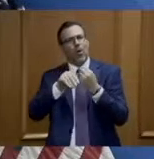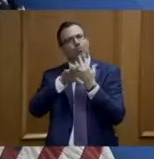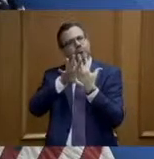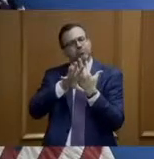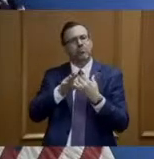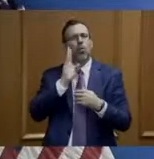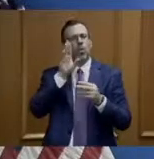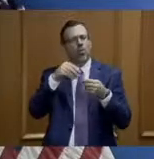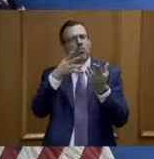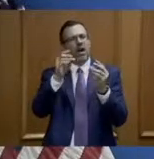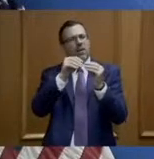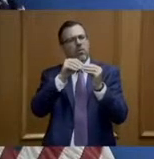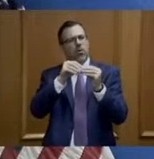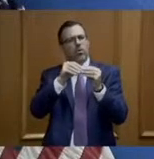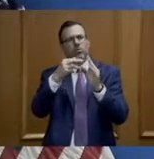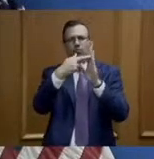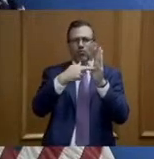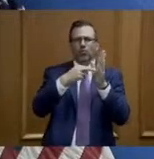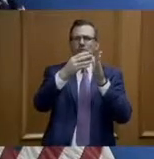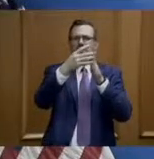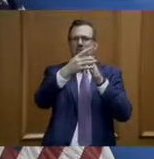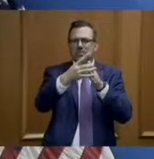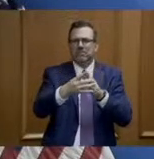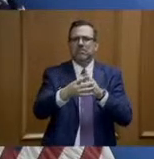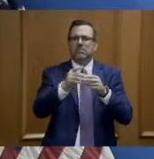understanding of what the weeks ahead can look like.